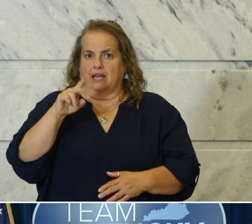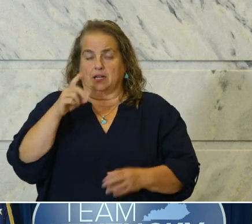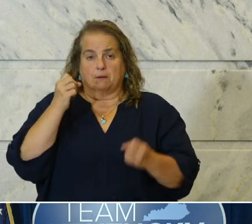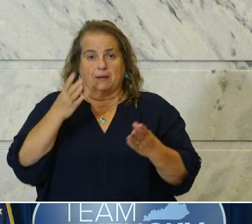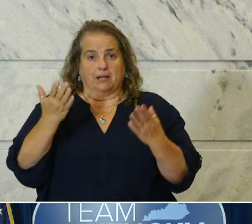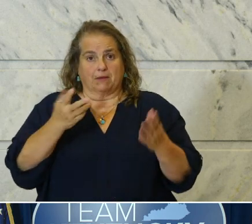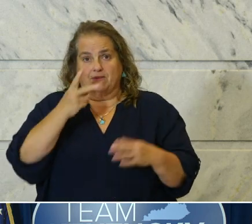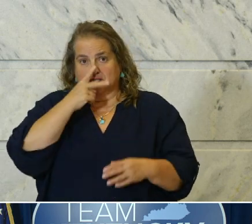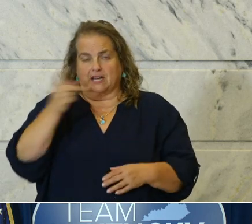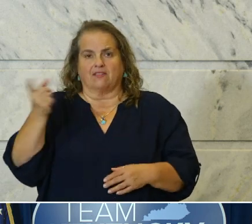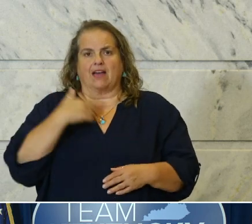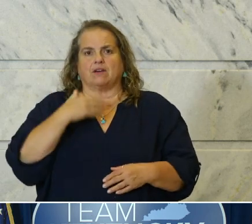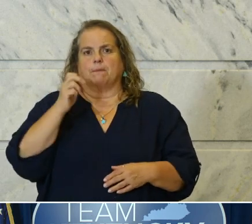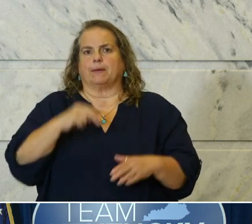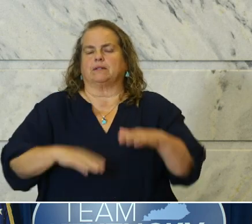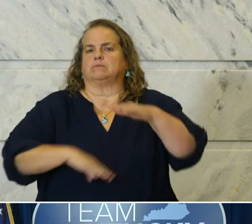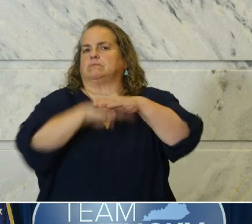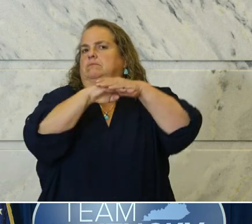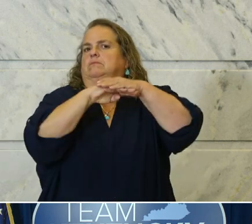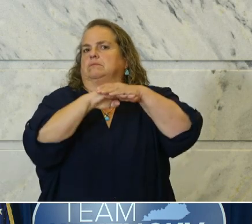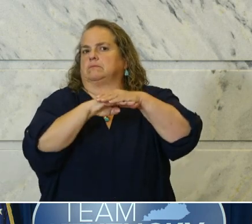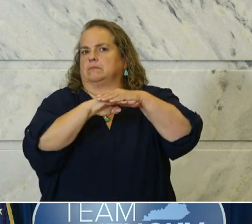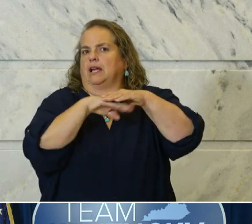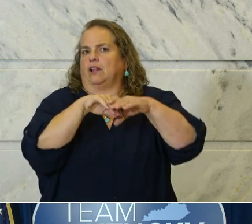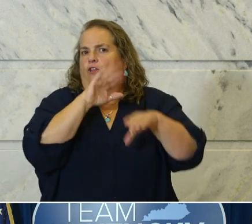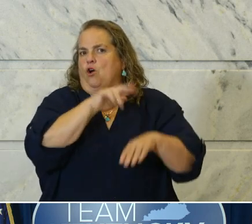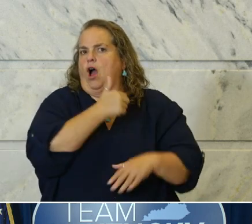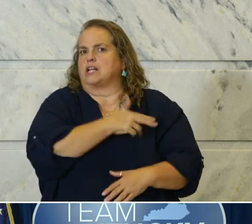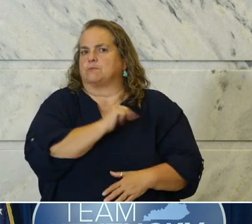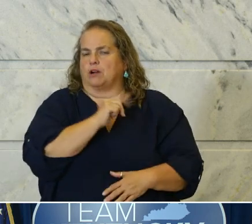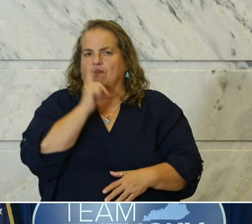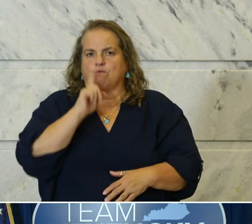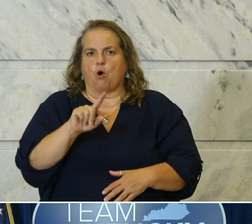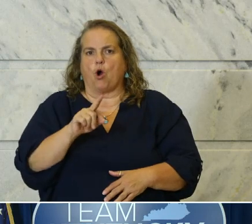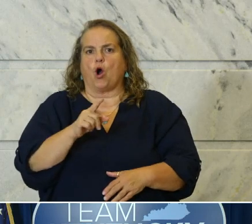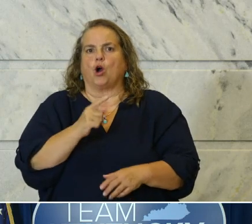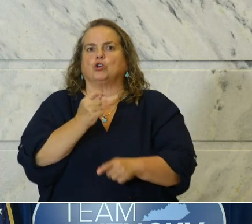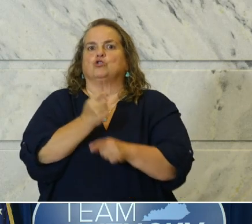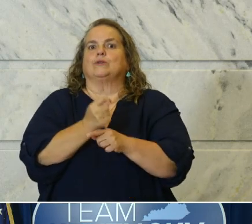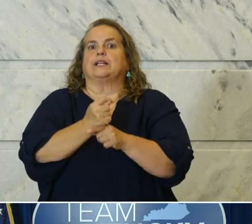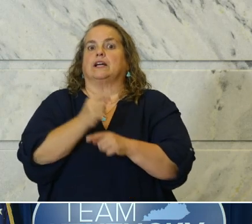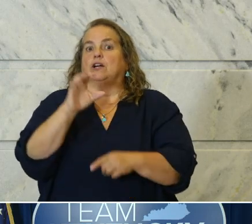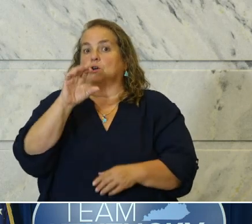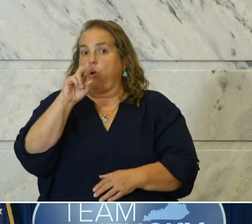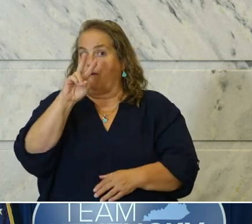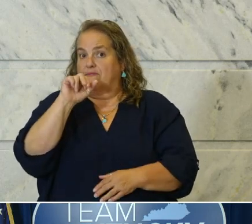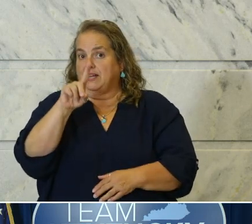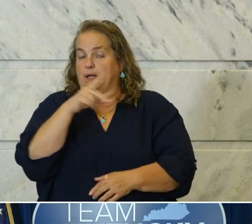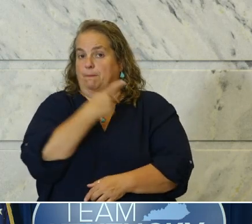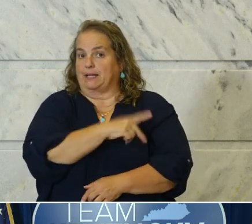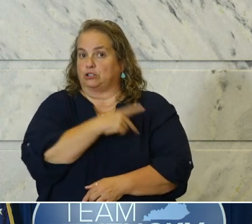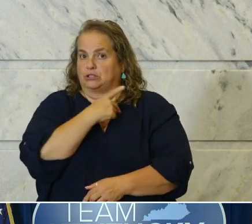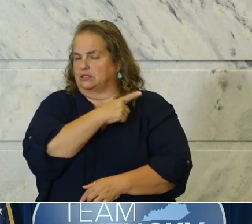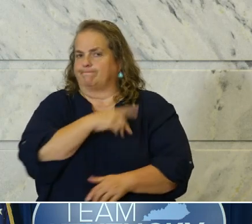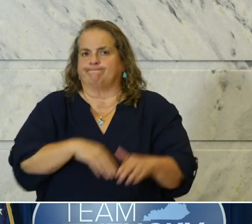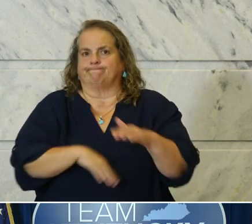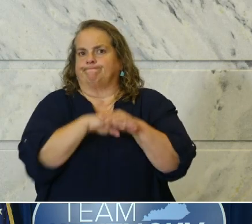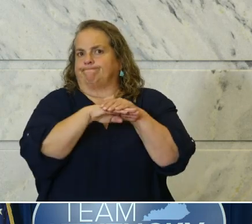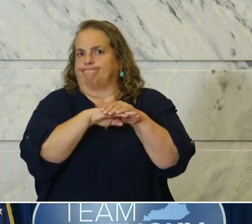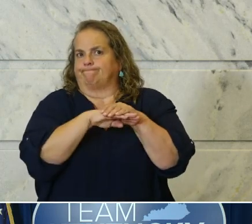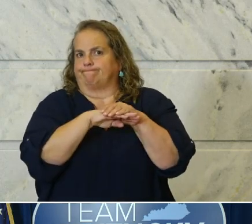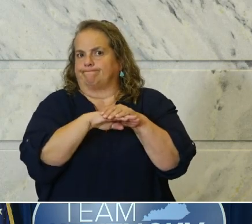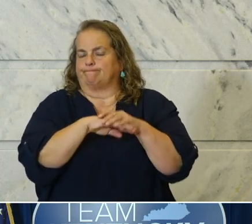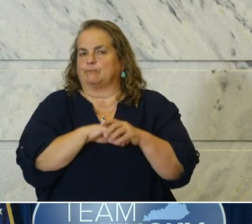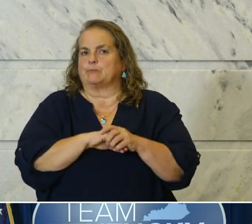at capacity in their hospital for treating COVID patients. It shows you how quickly this can arise, and she has